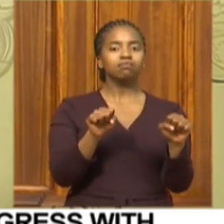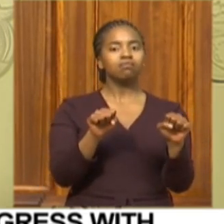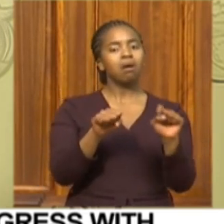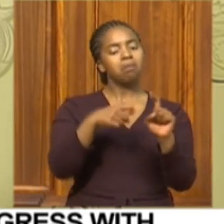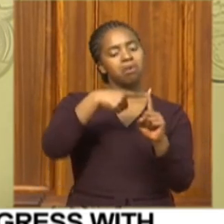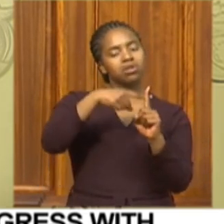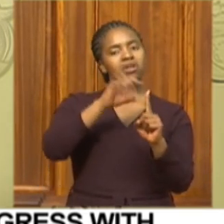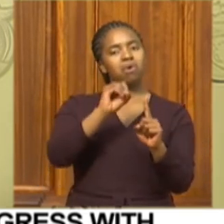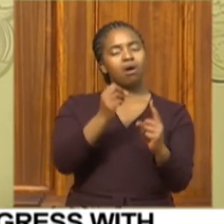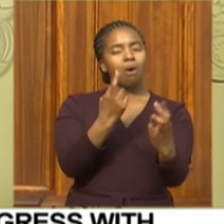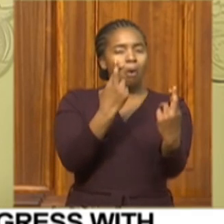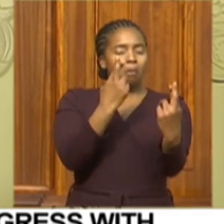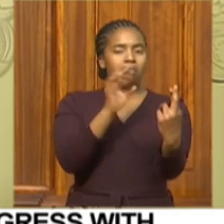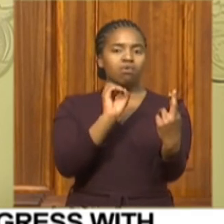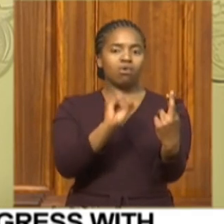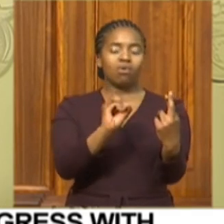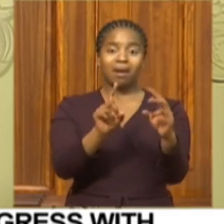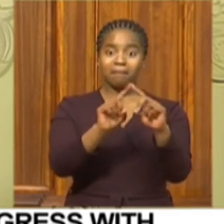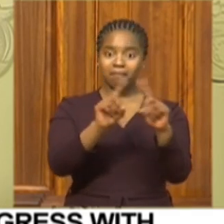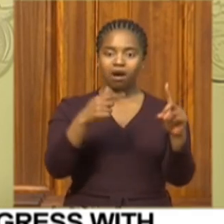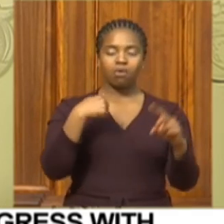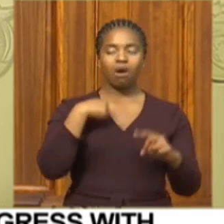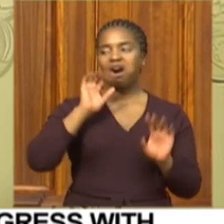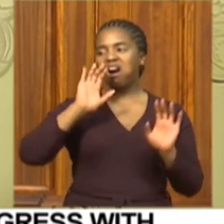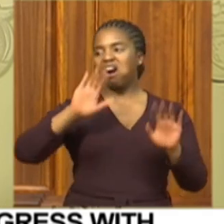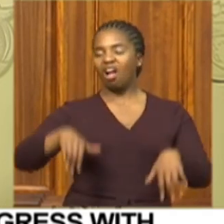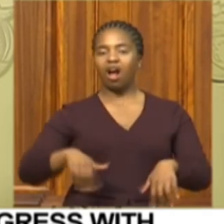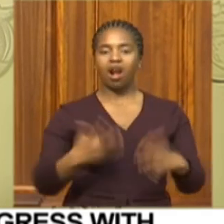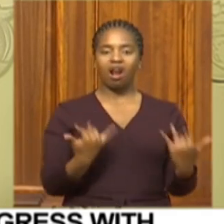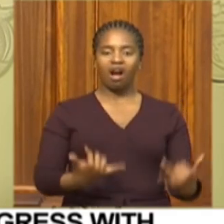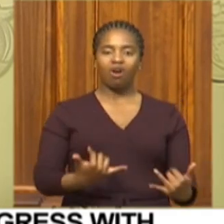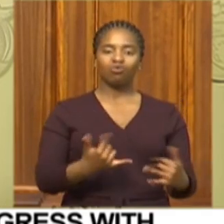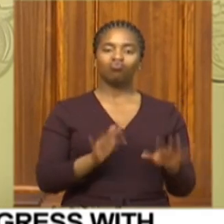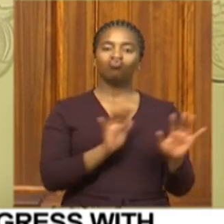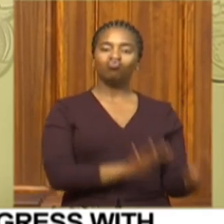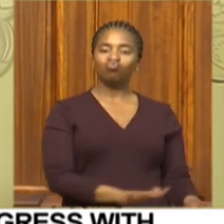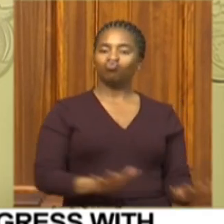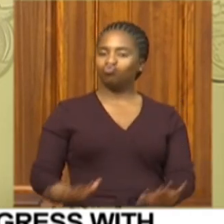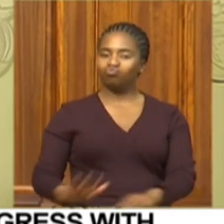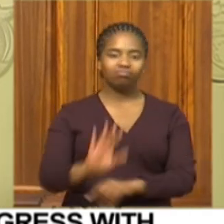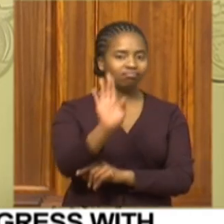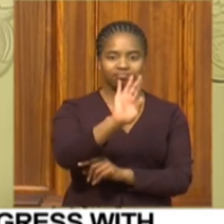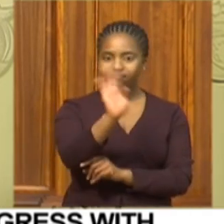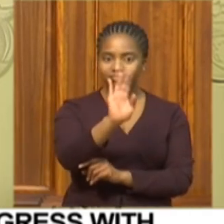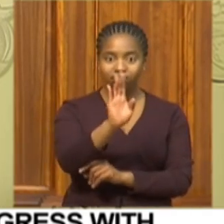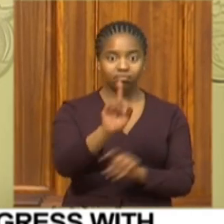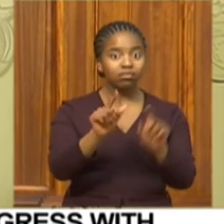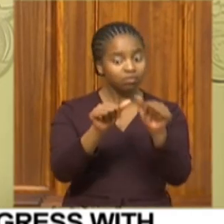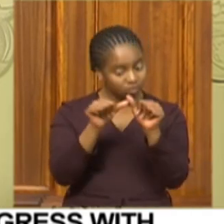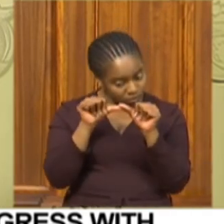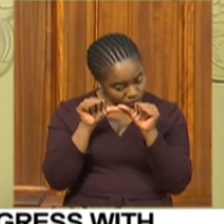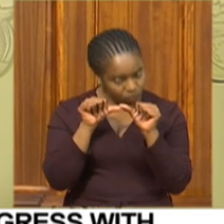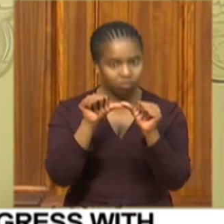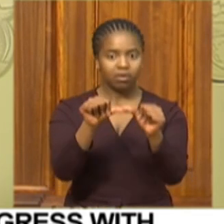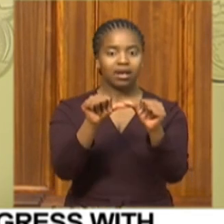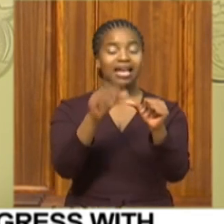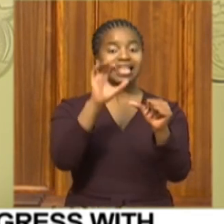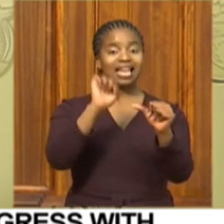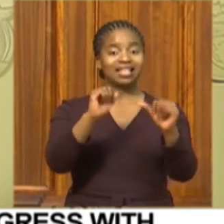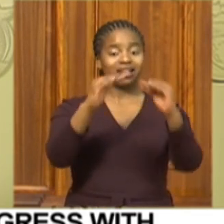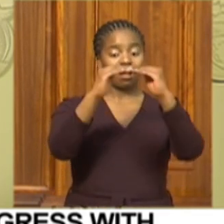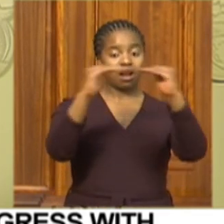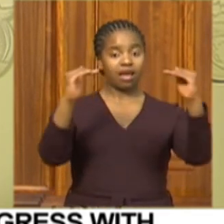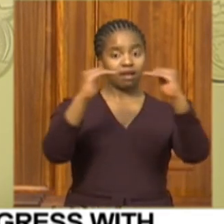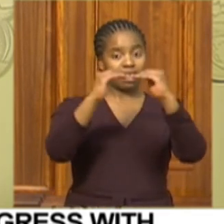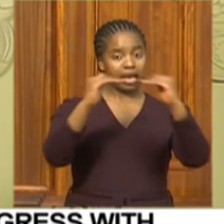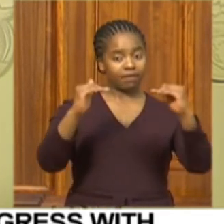we cannot and must not let our guard down. As we continue to ease restrictions,